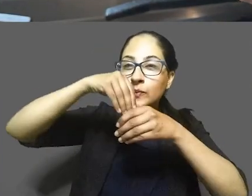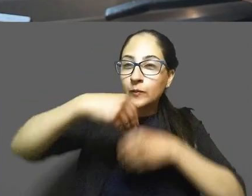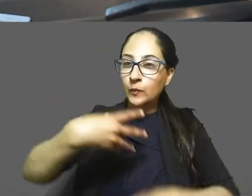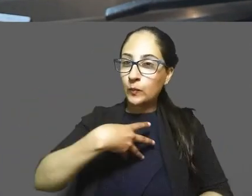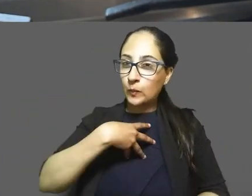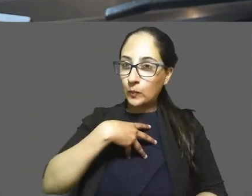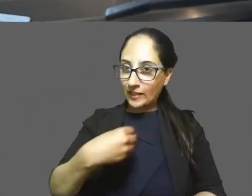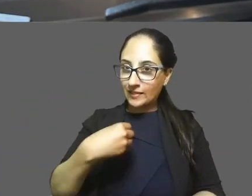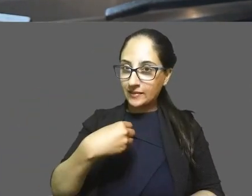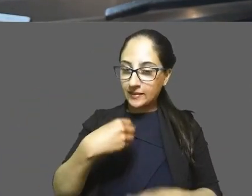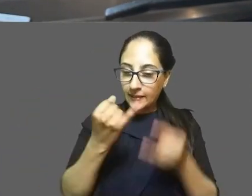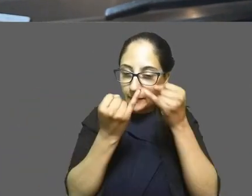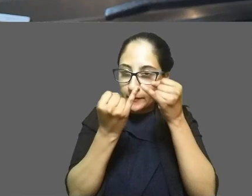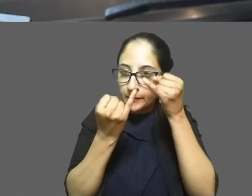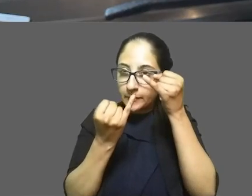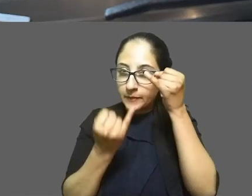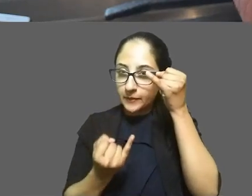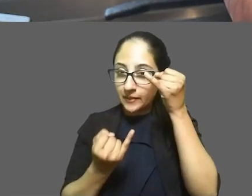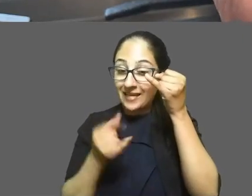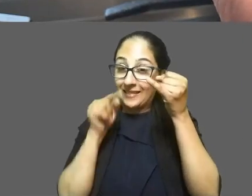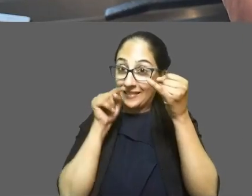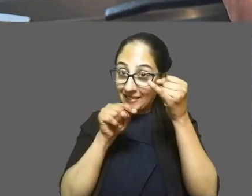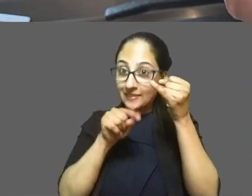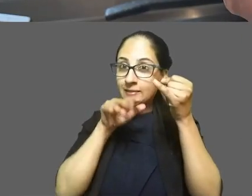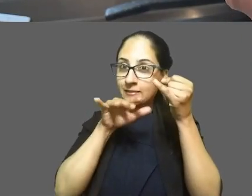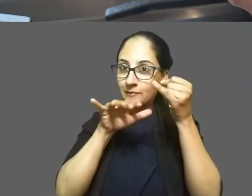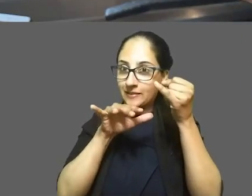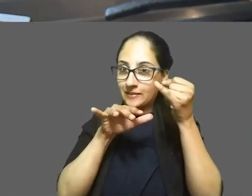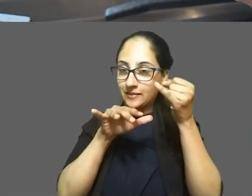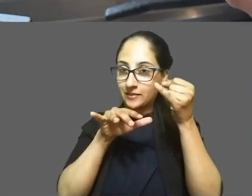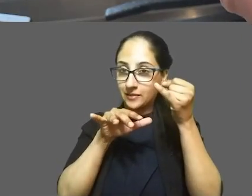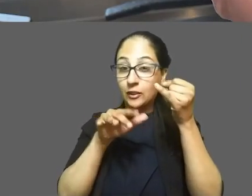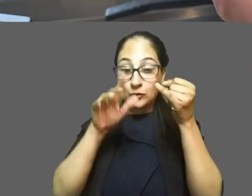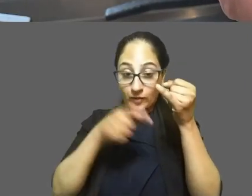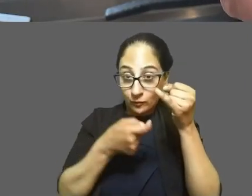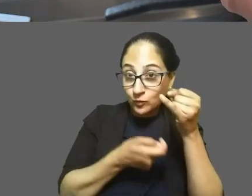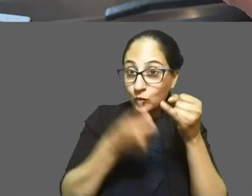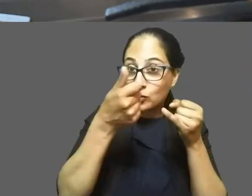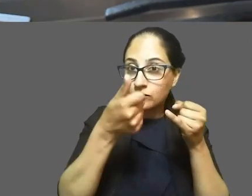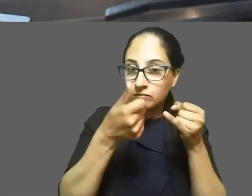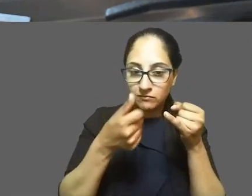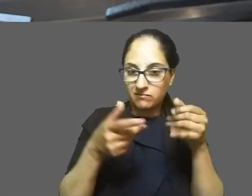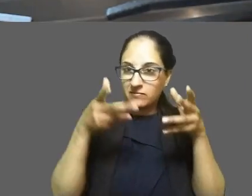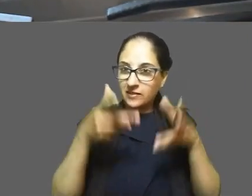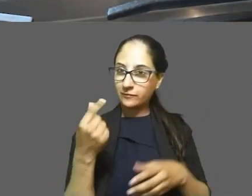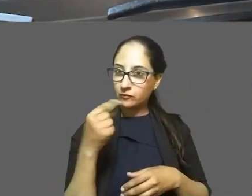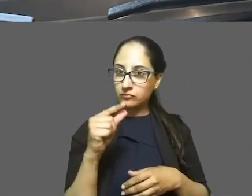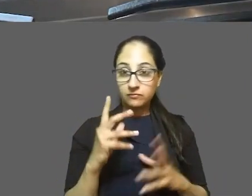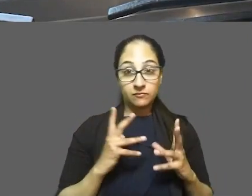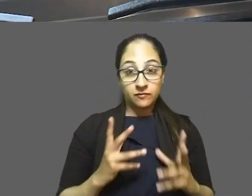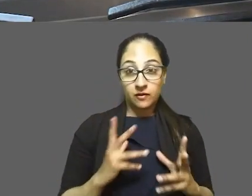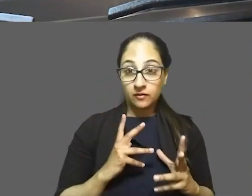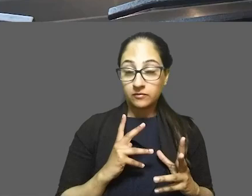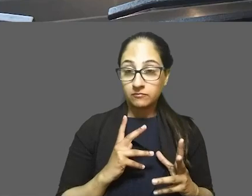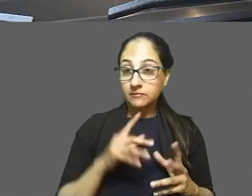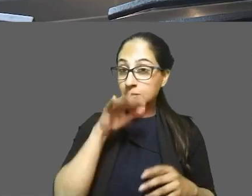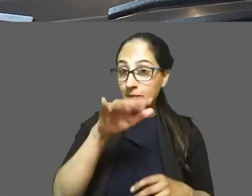are attached to. So if you want to remove your heat, actually remove that white membrane.